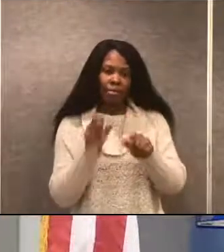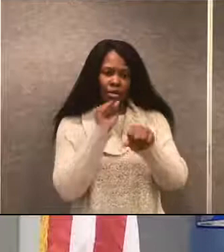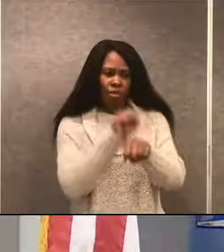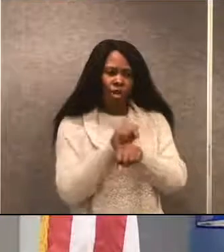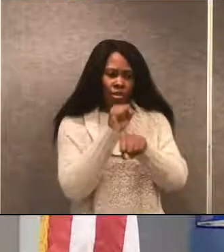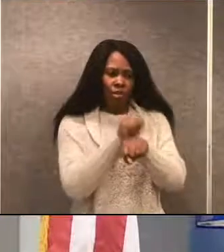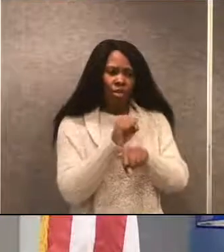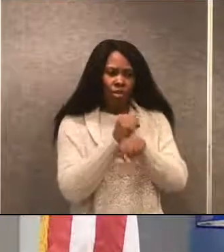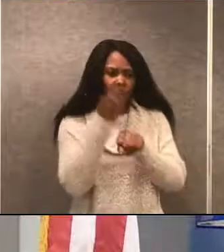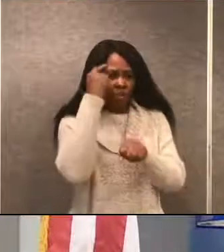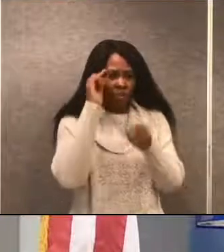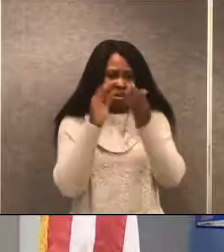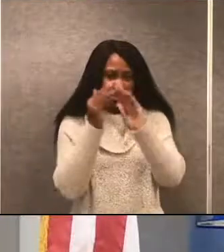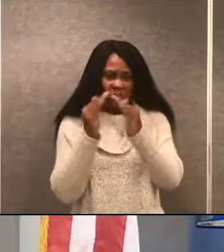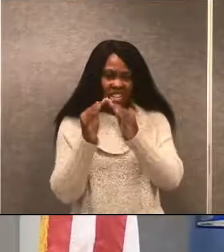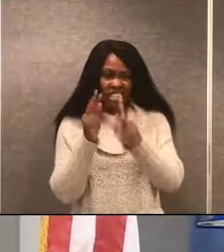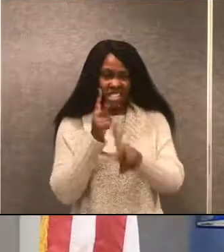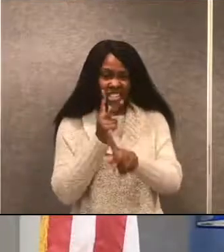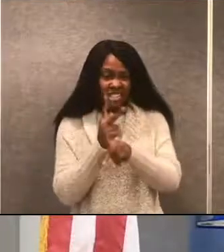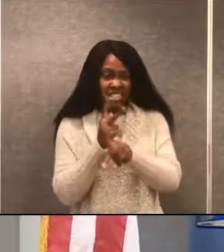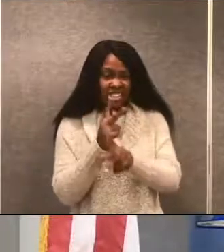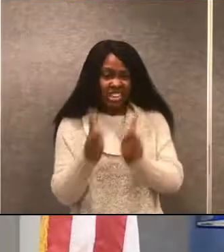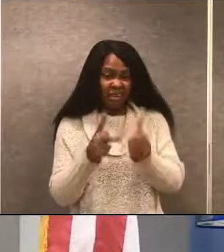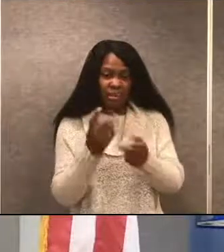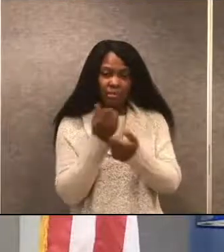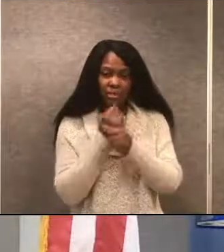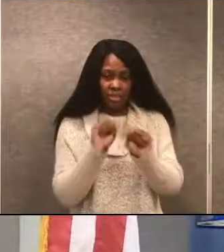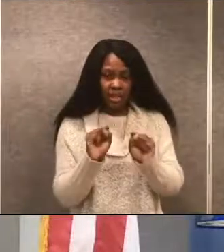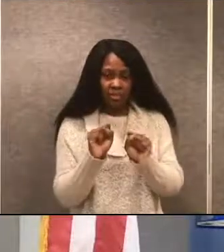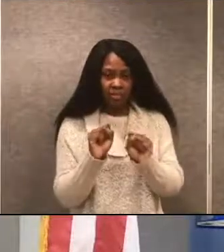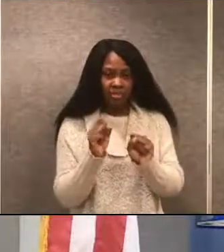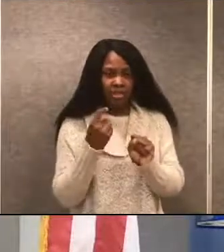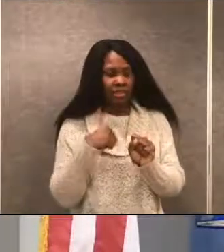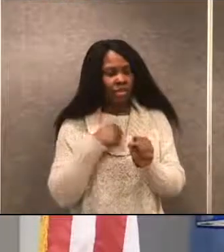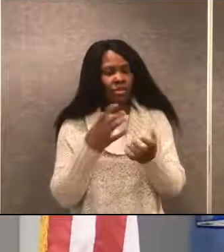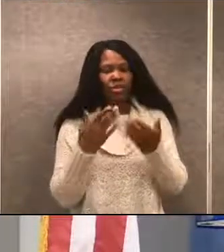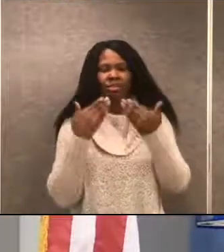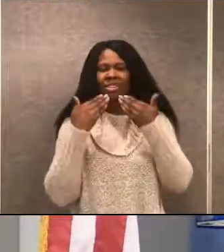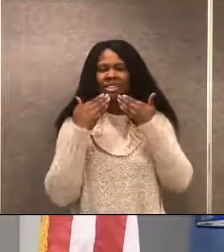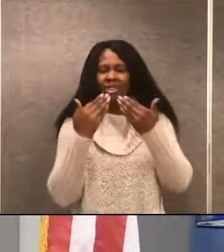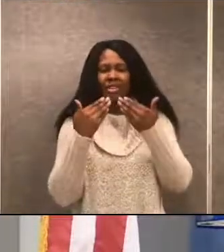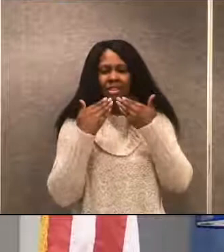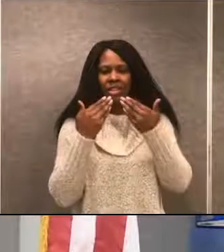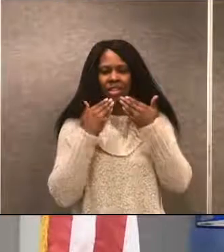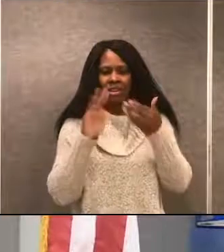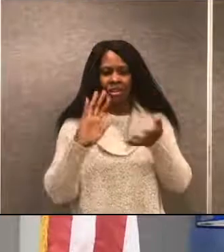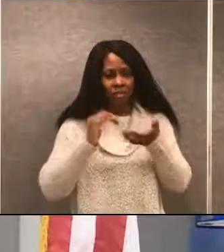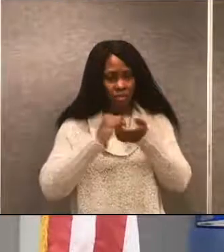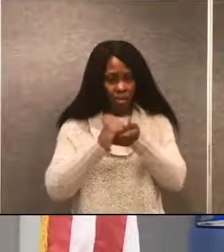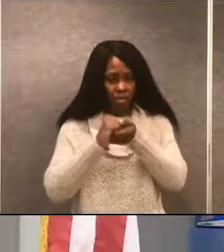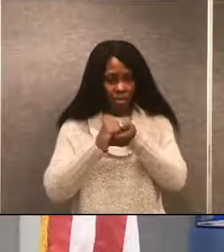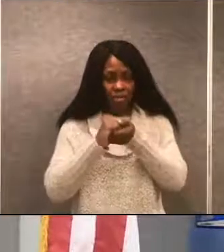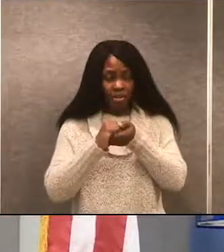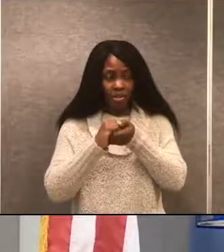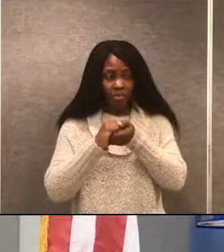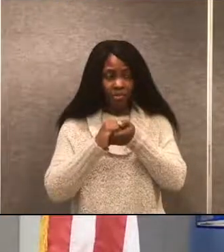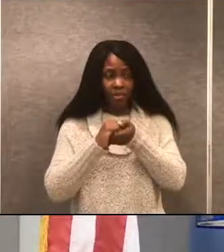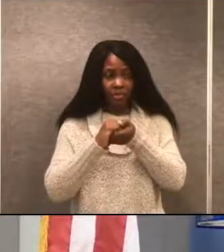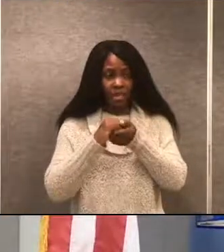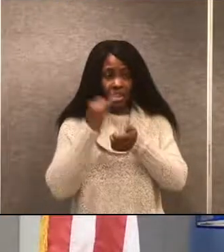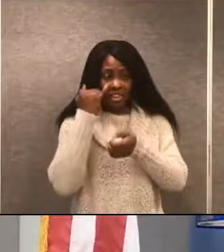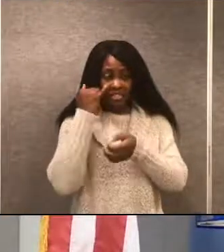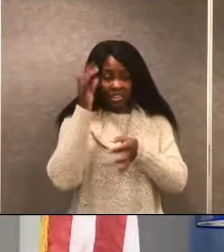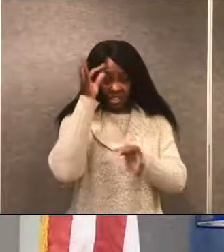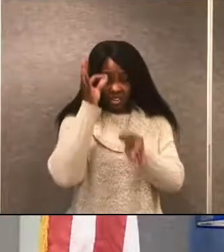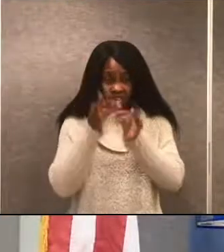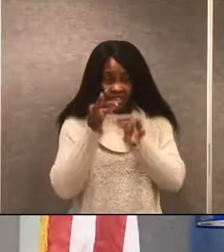keep congregants safe, and to keep the community at large safe. So we do want to thank you for your partnership as well. And if there's any faith-based